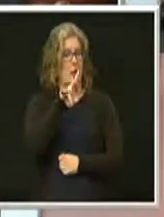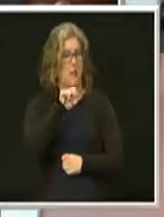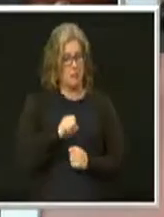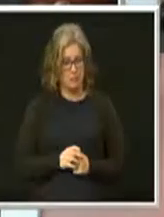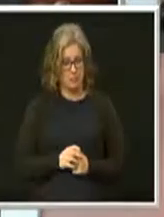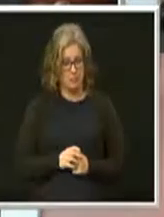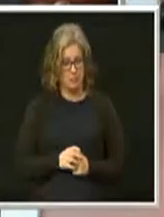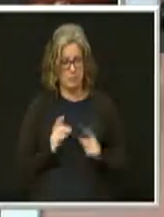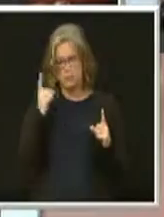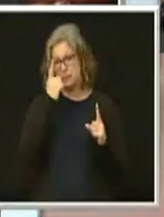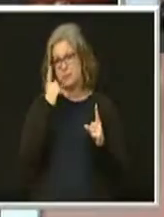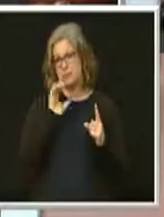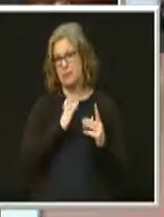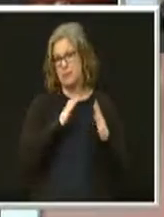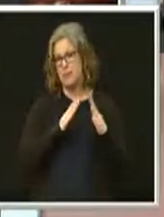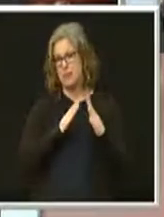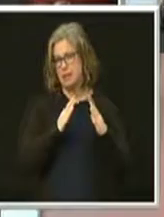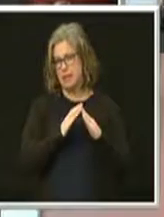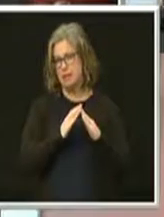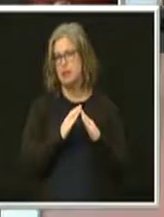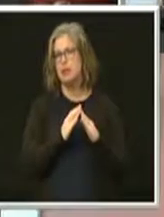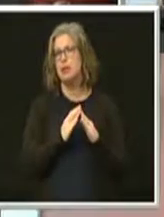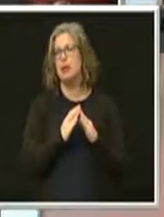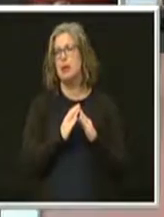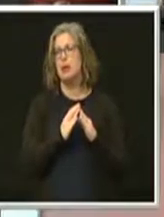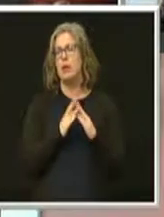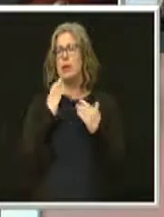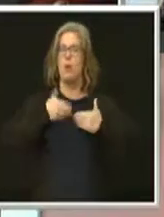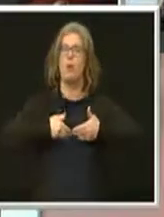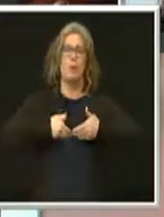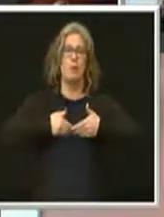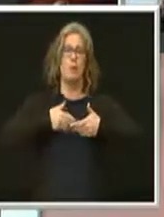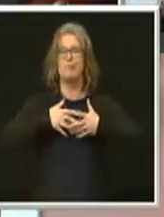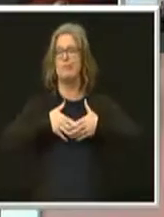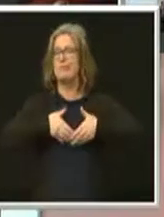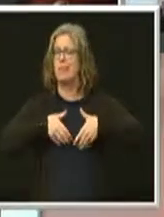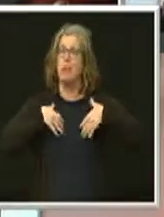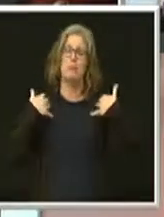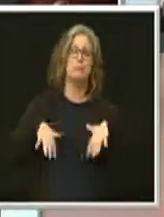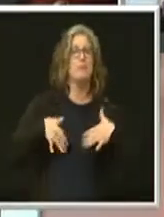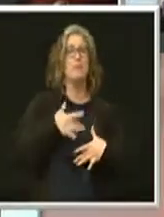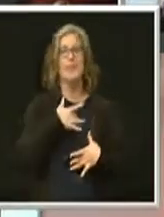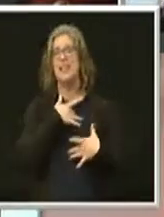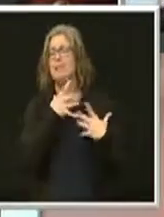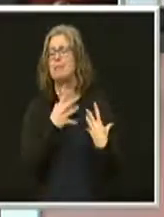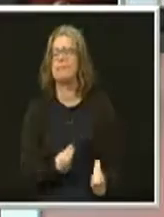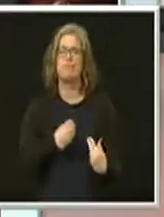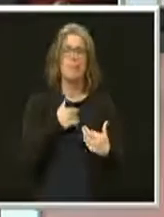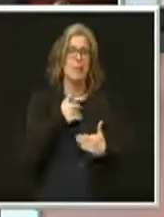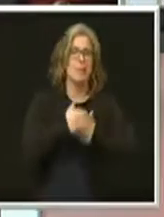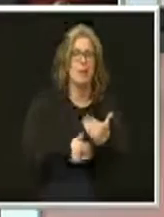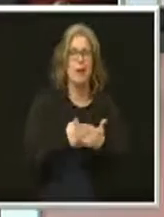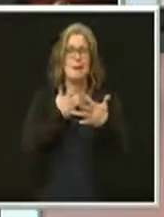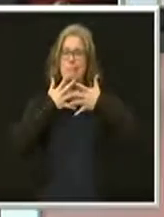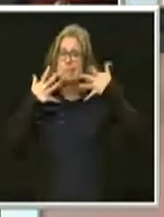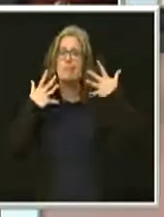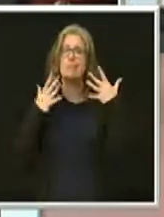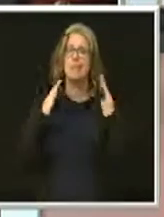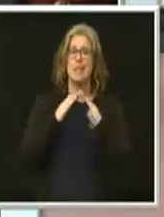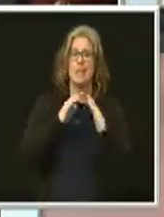And when you think about our city, we are overwhelmingly kind and compassionate and a hospitable city